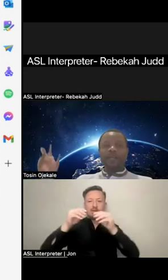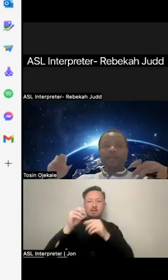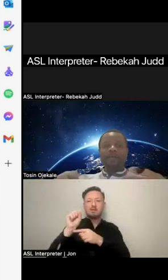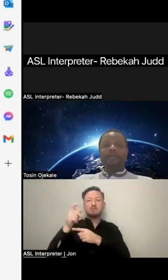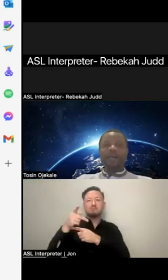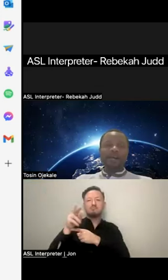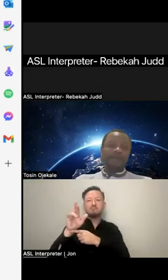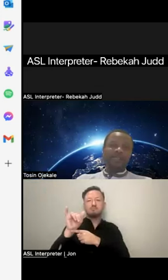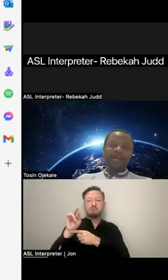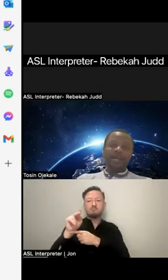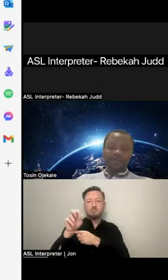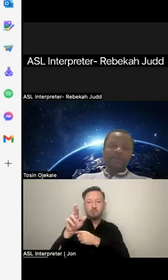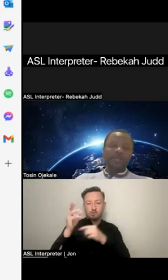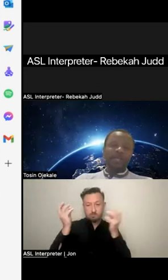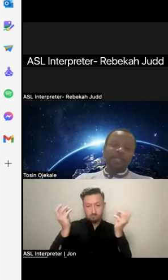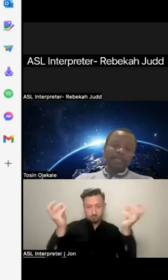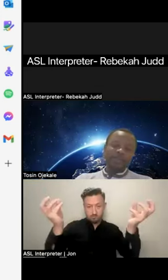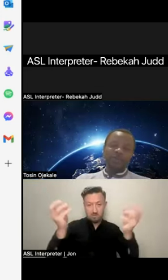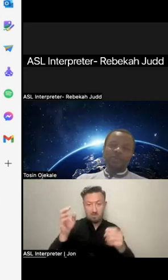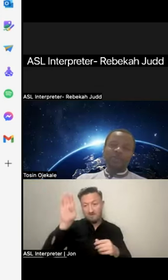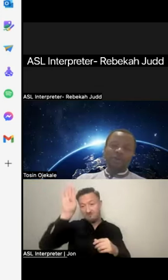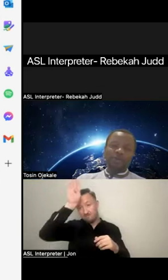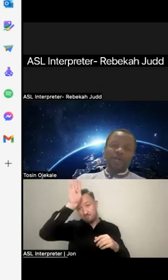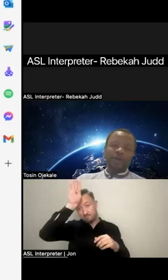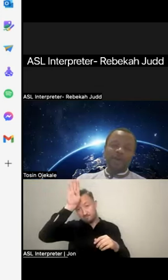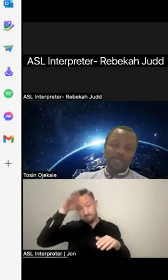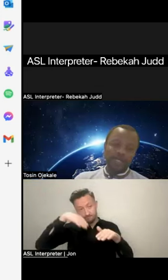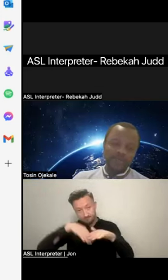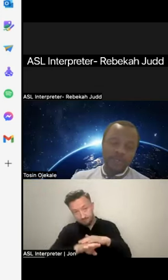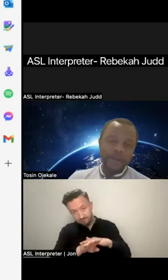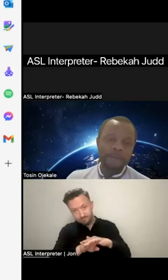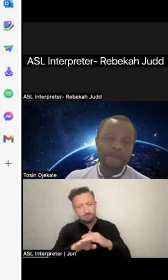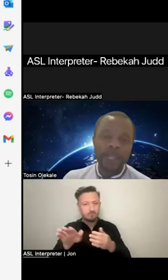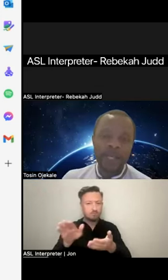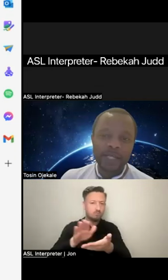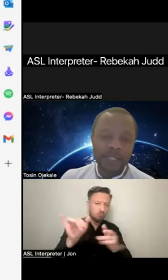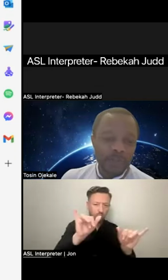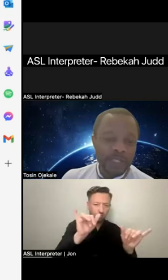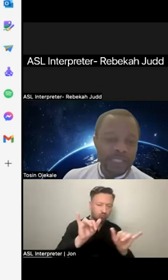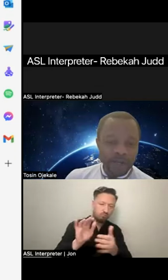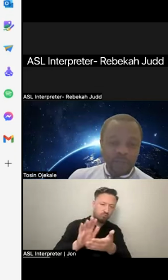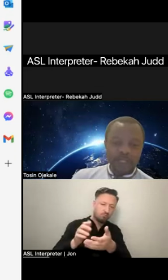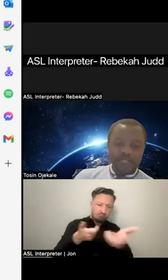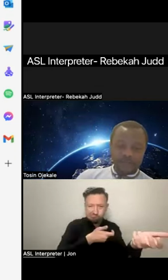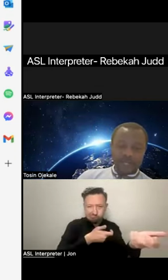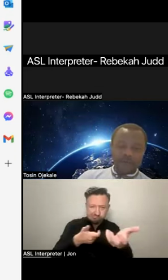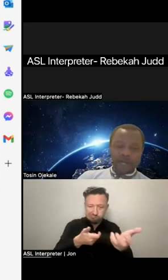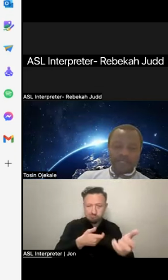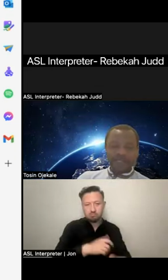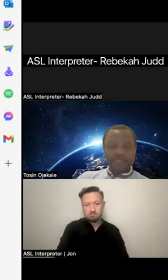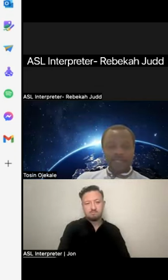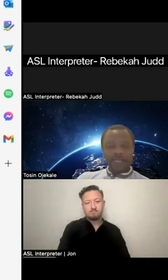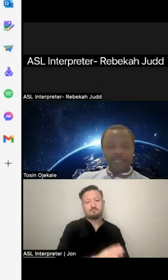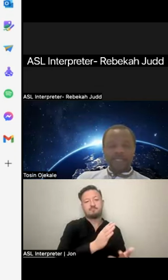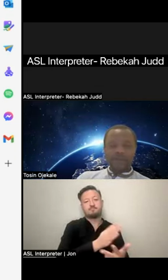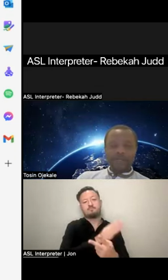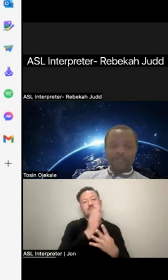the firefighters coming in to also help out as well. So the second one is for